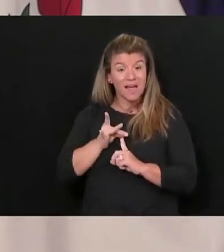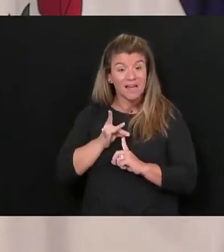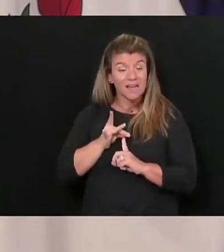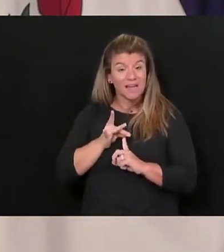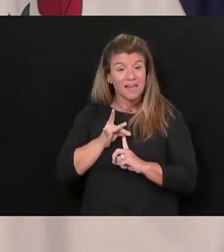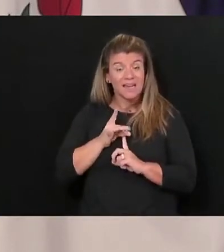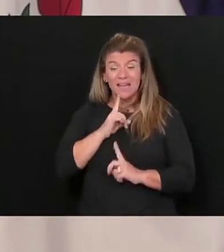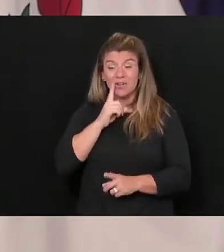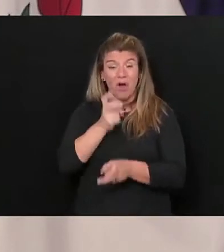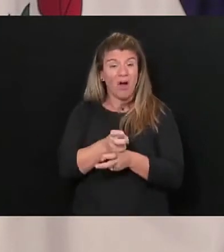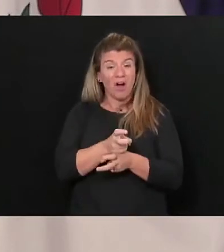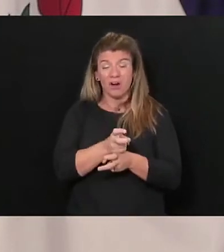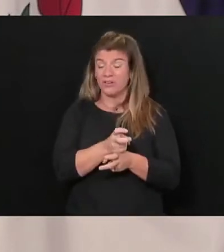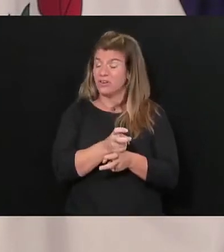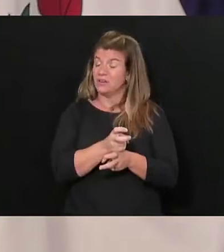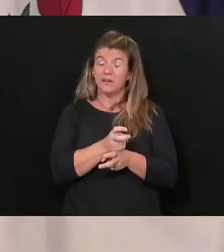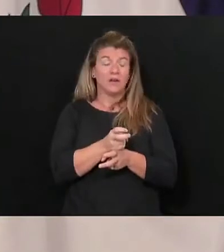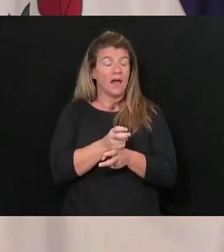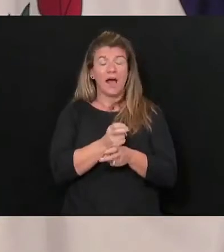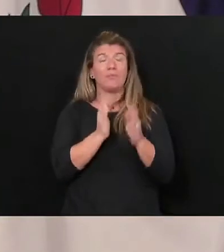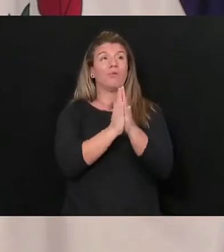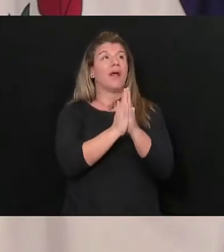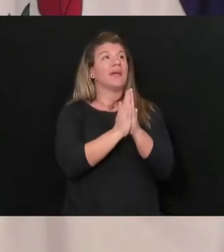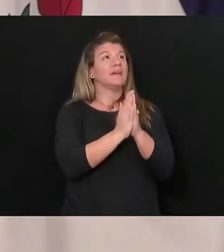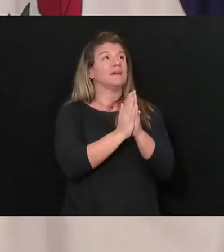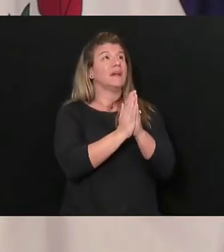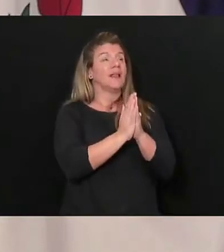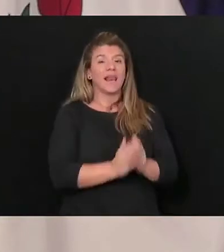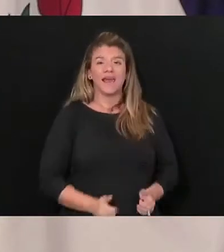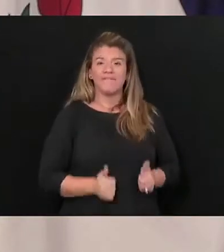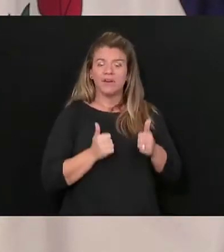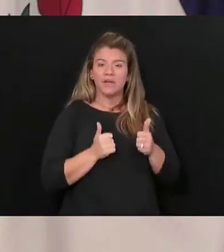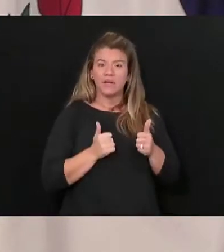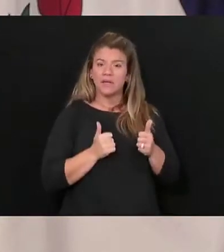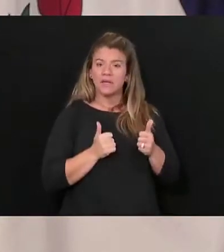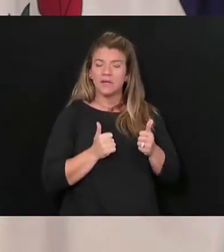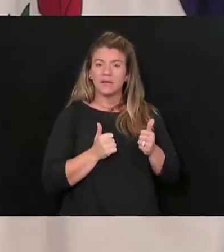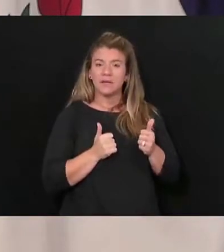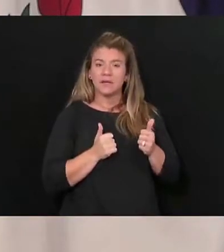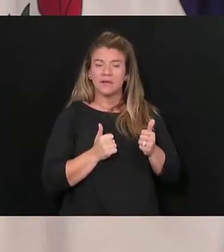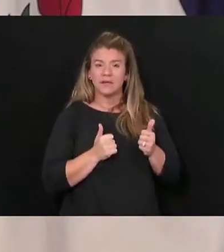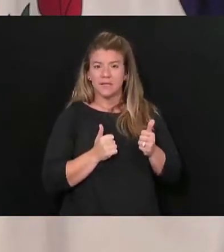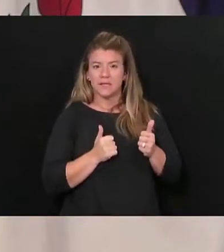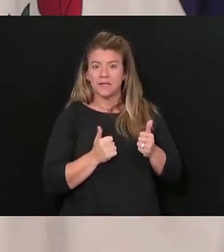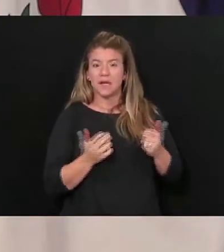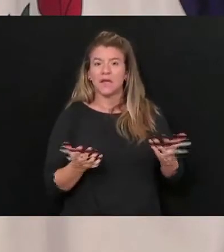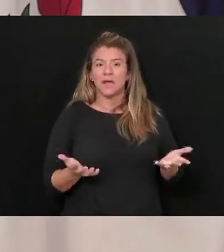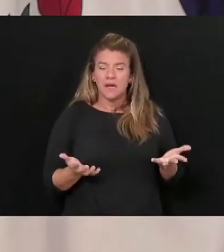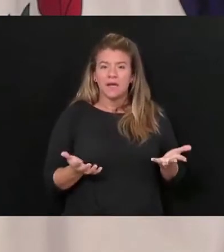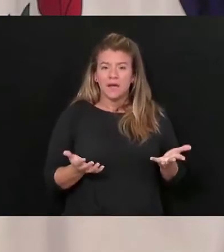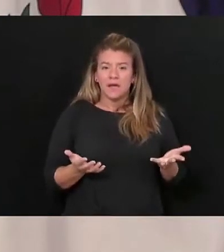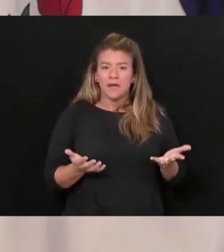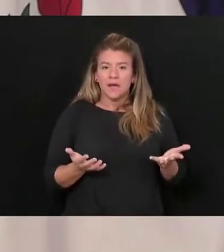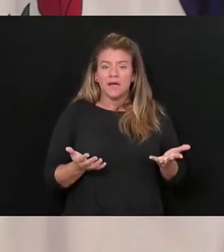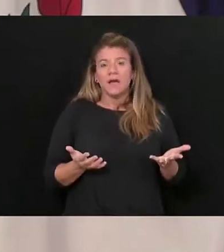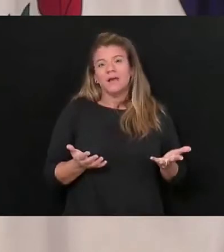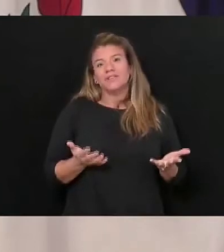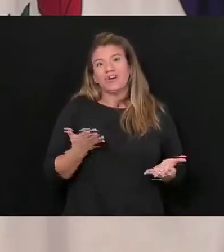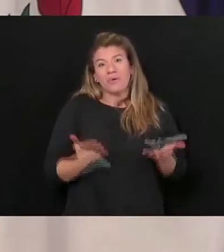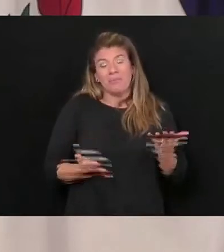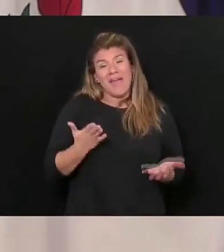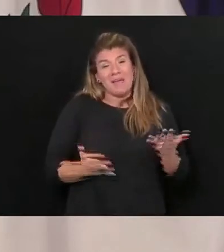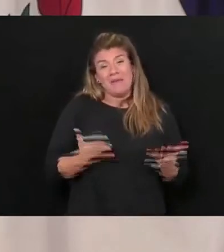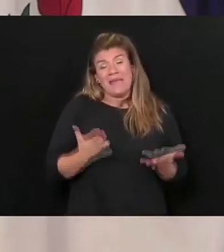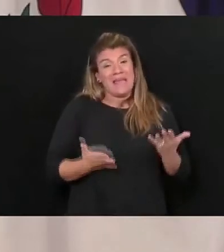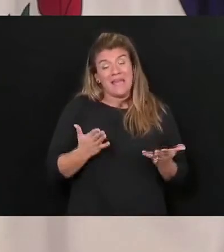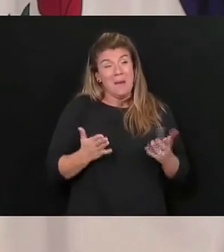on, praying for my life. And so maybe I wasn't right, but